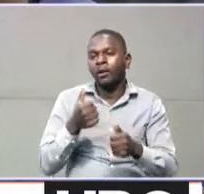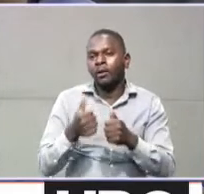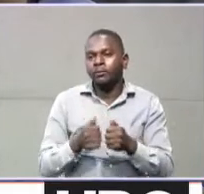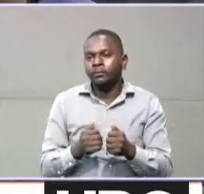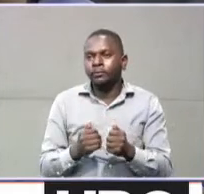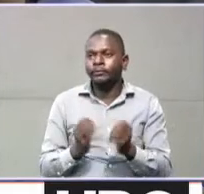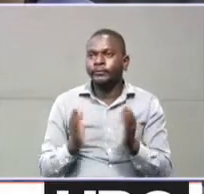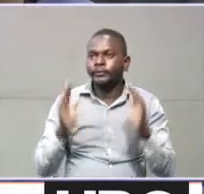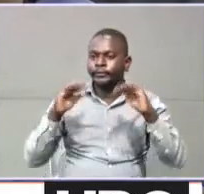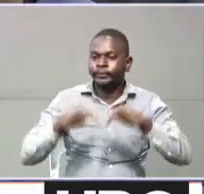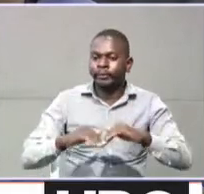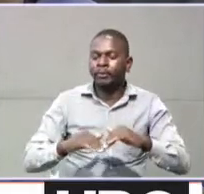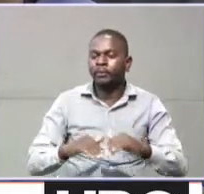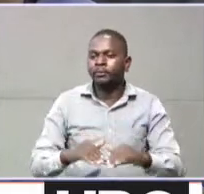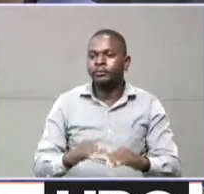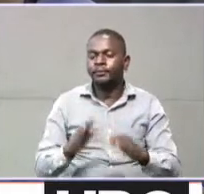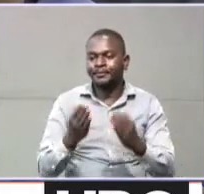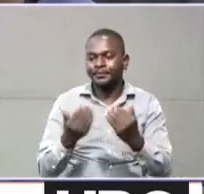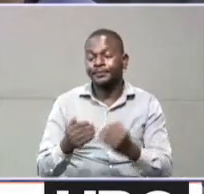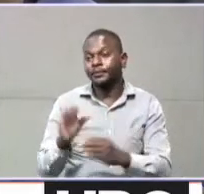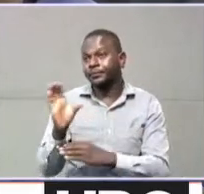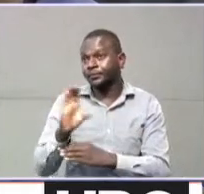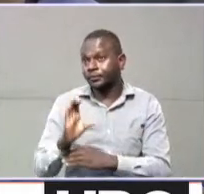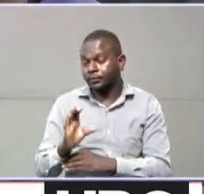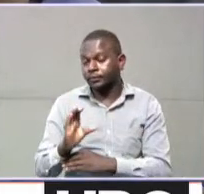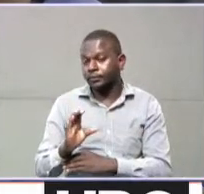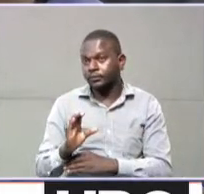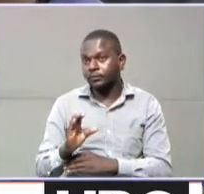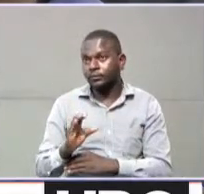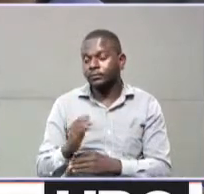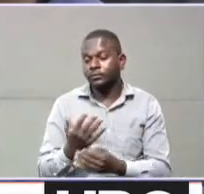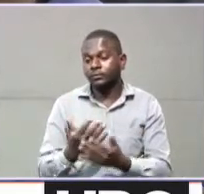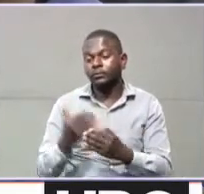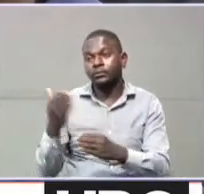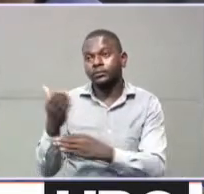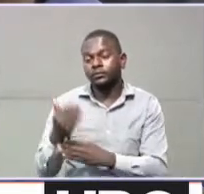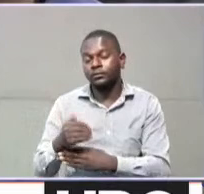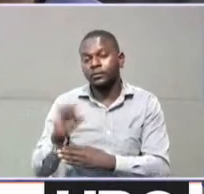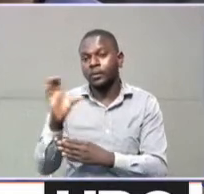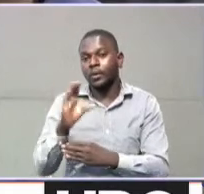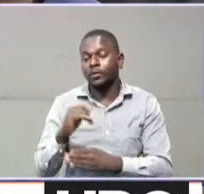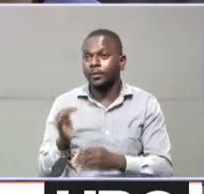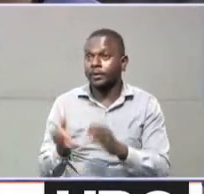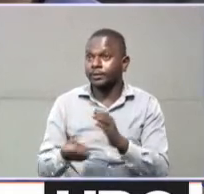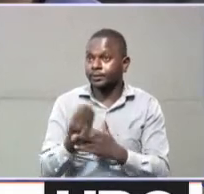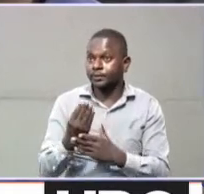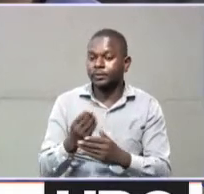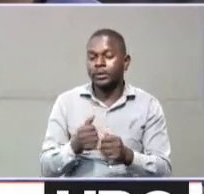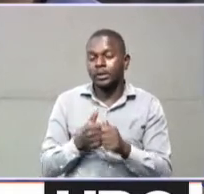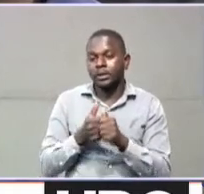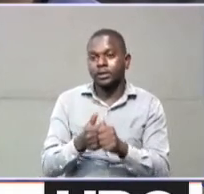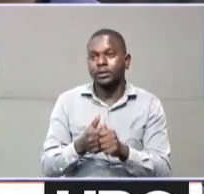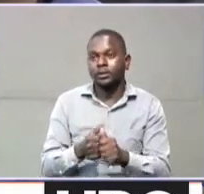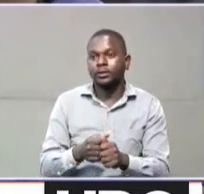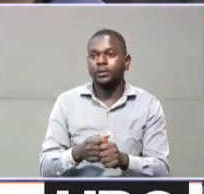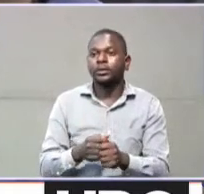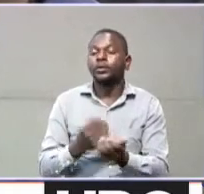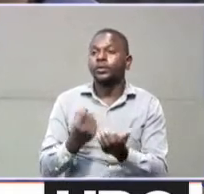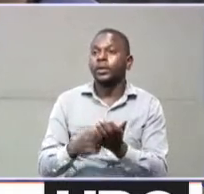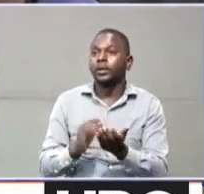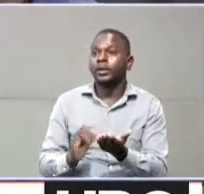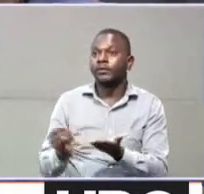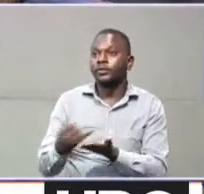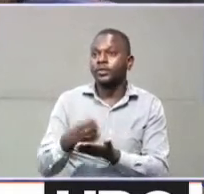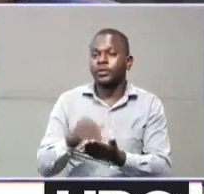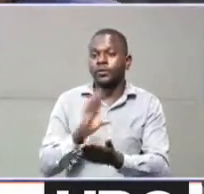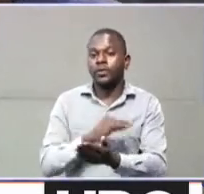devastated in a cabinet and into inter ministerial committee was formed led by uganda investment authority